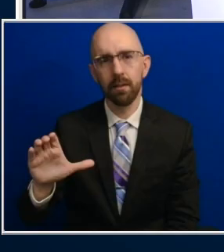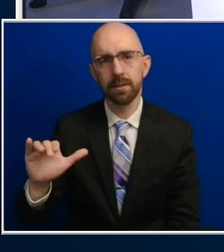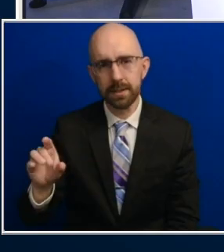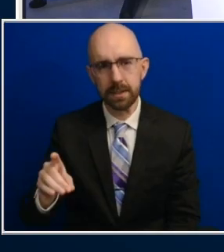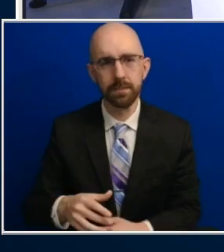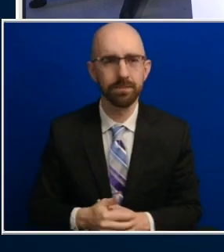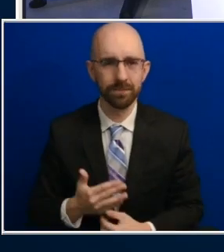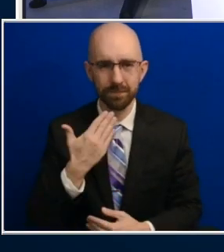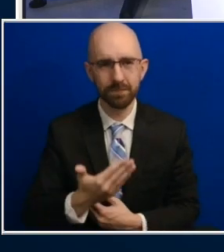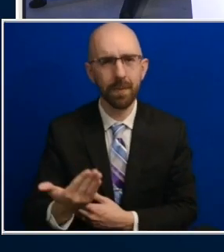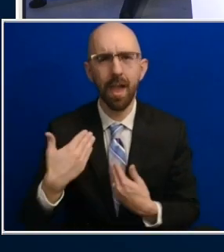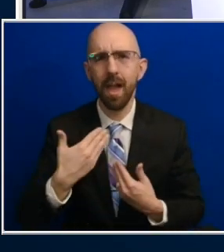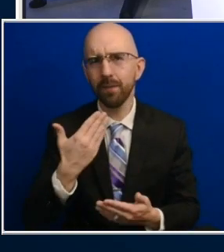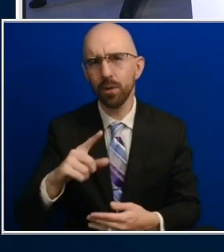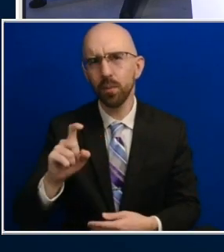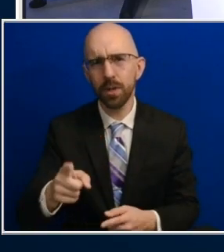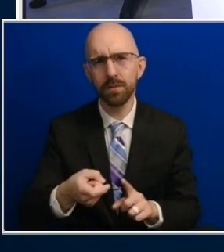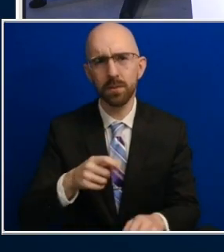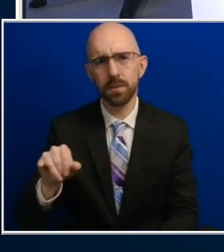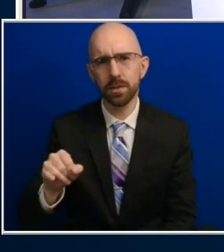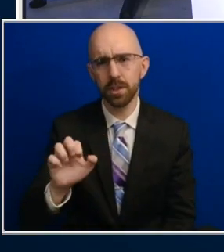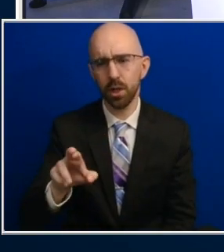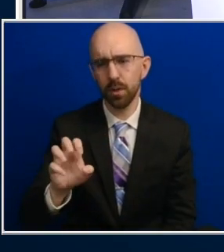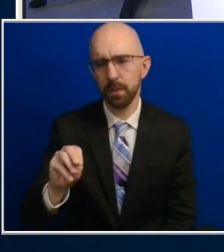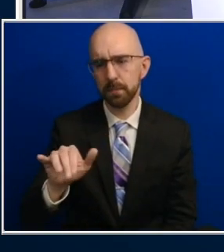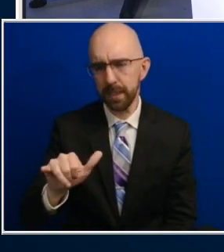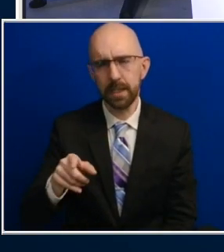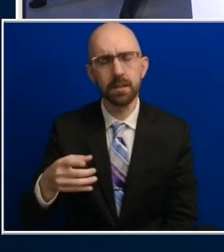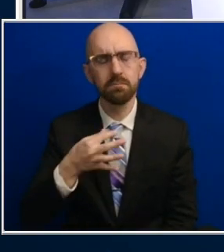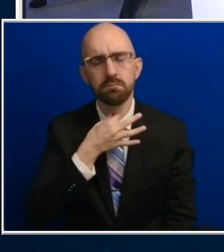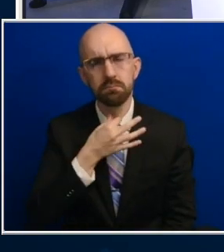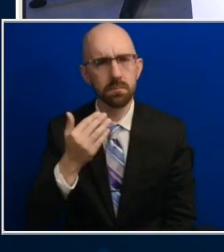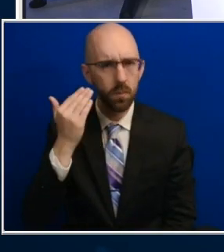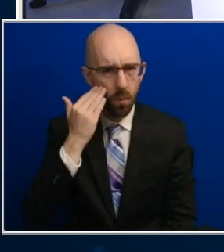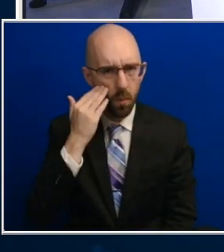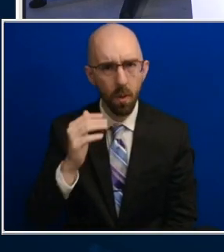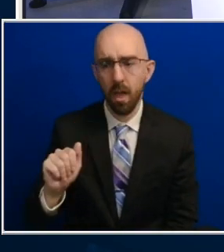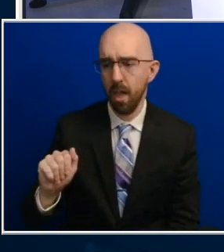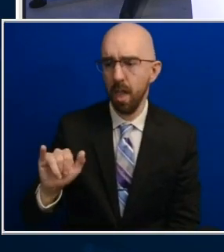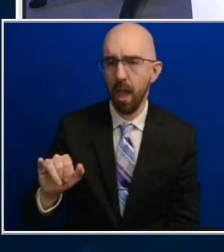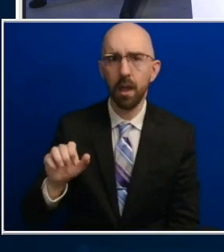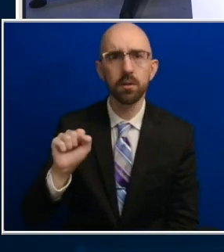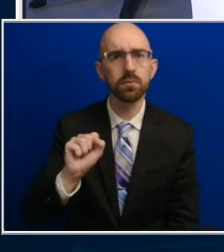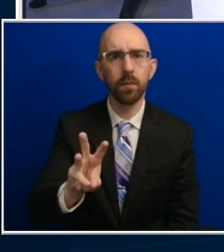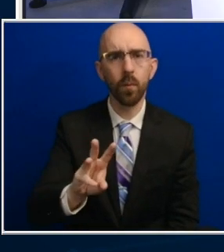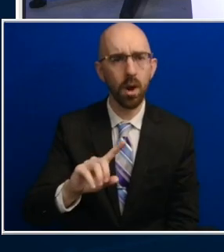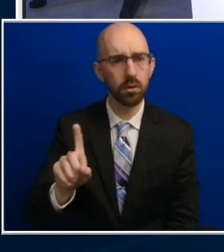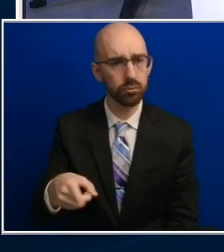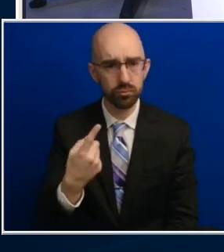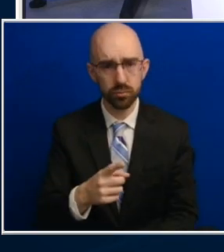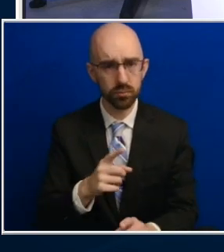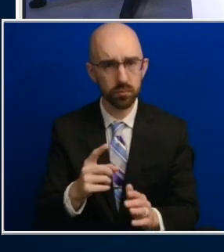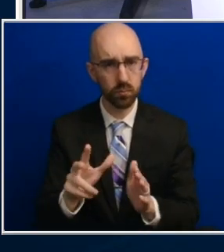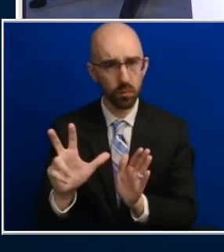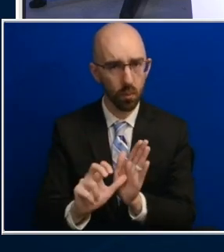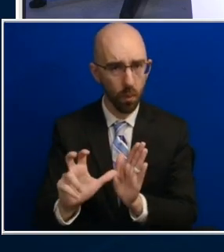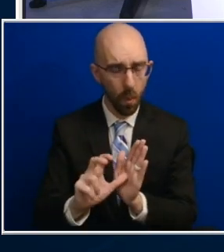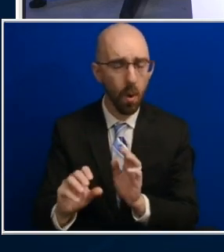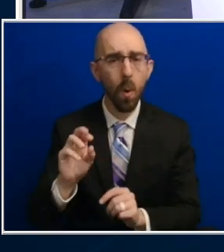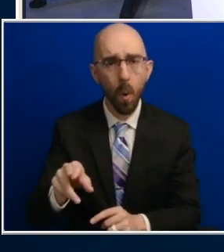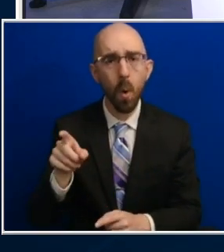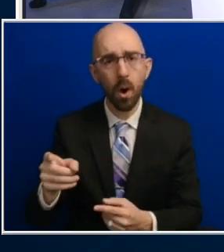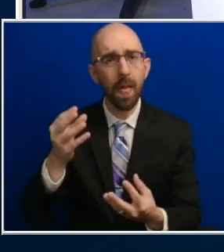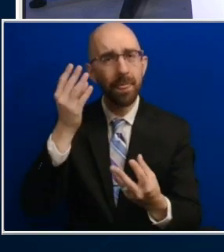good question from Jeremy. Jeremy wants to know, does the AI software just record, or does it think too?